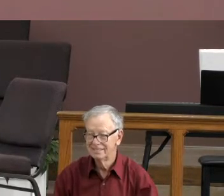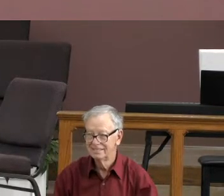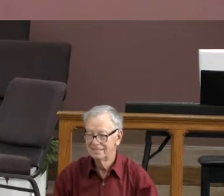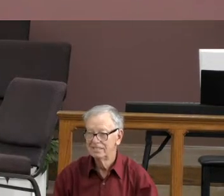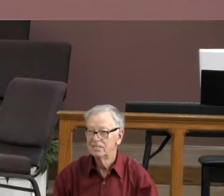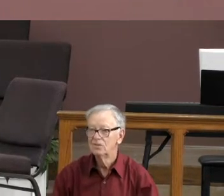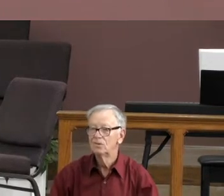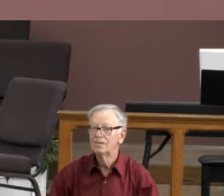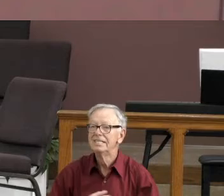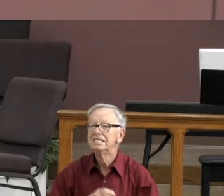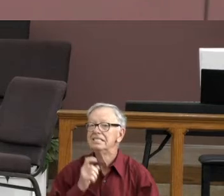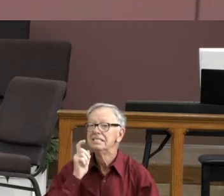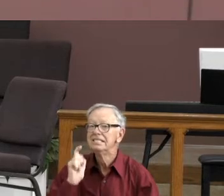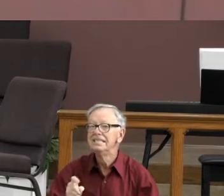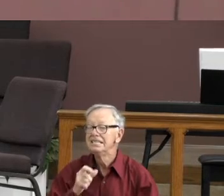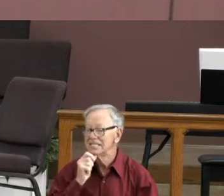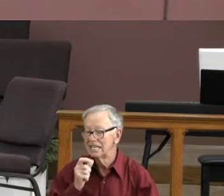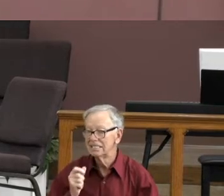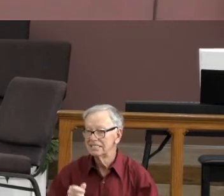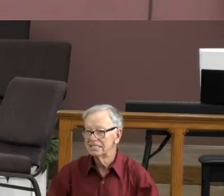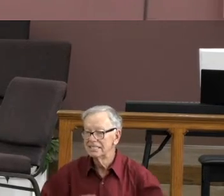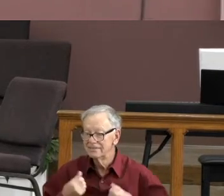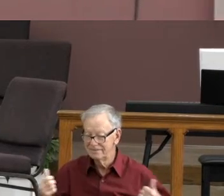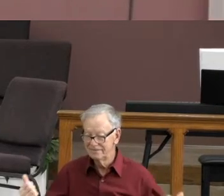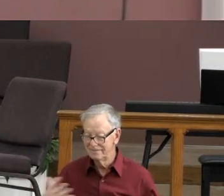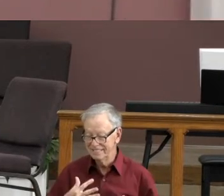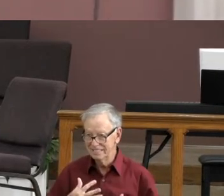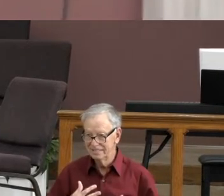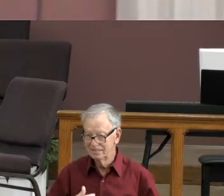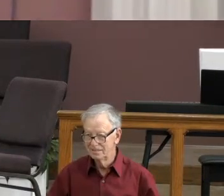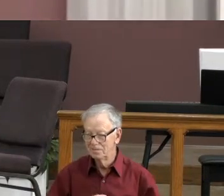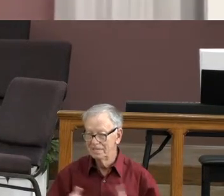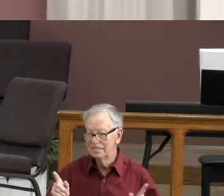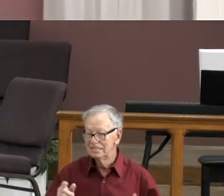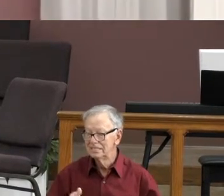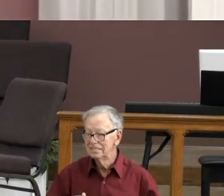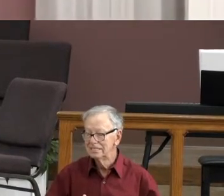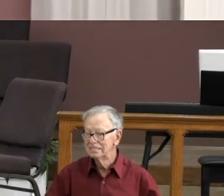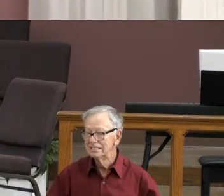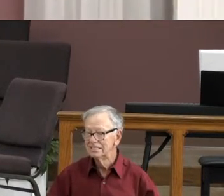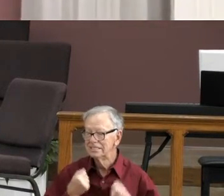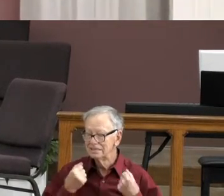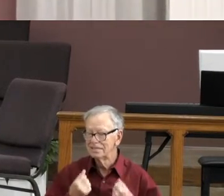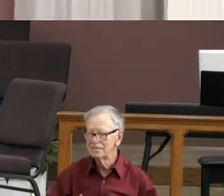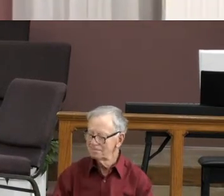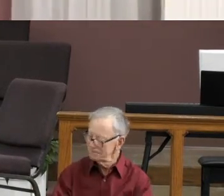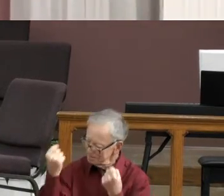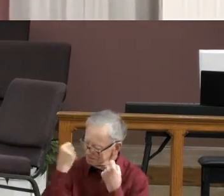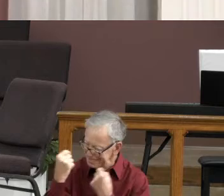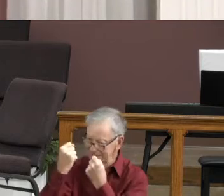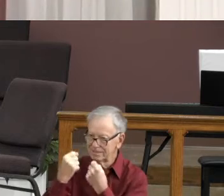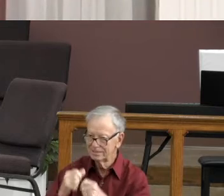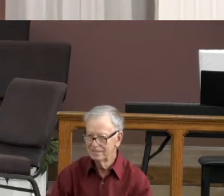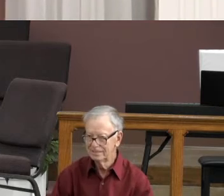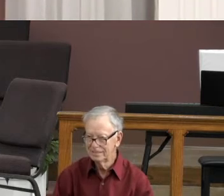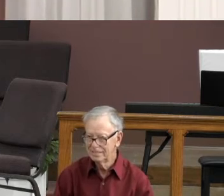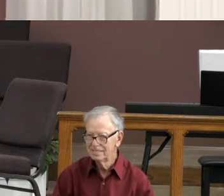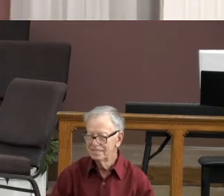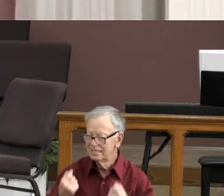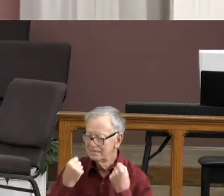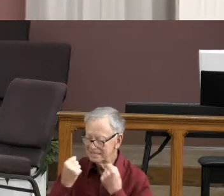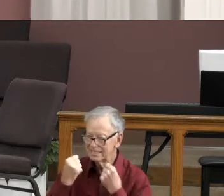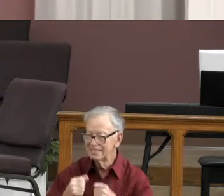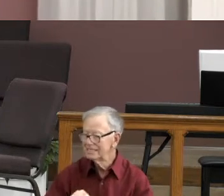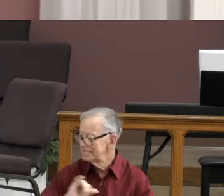We need to not live in fear, but live by the power. The power. The